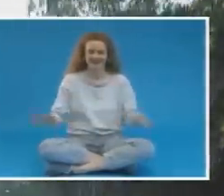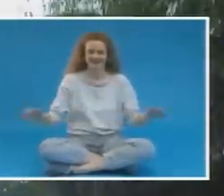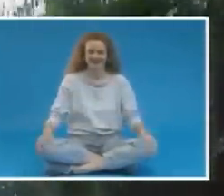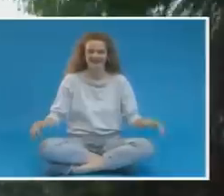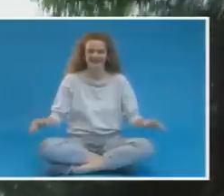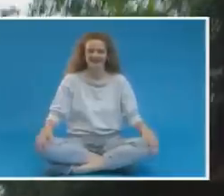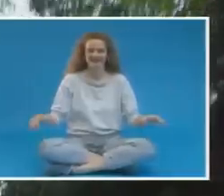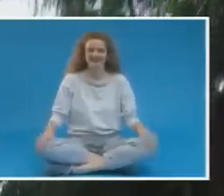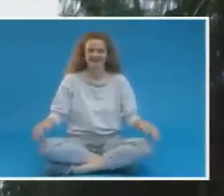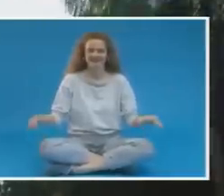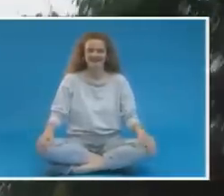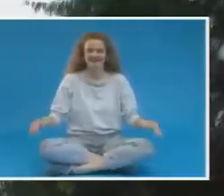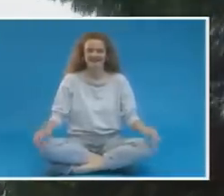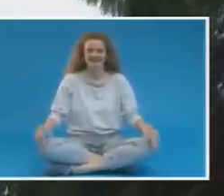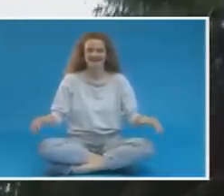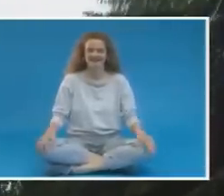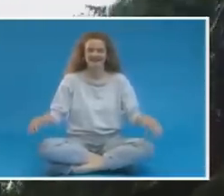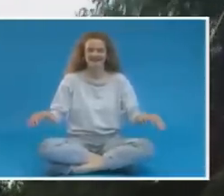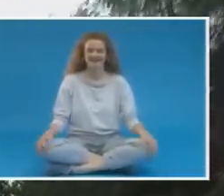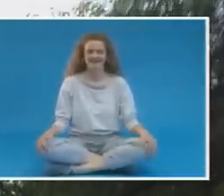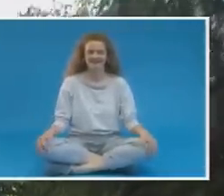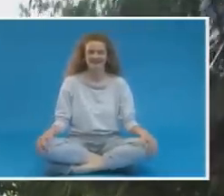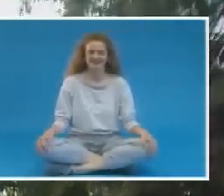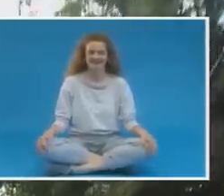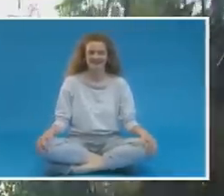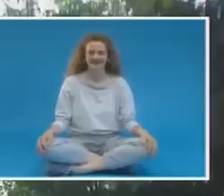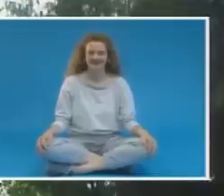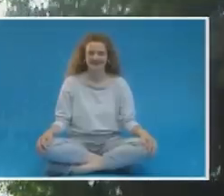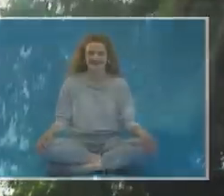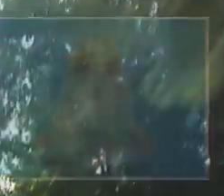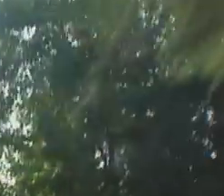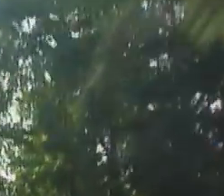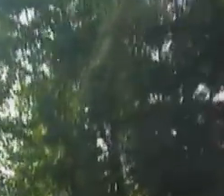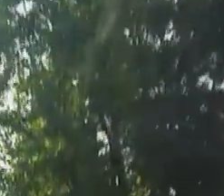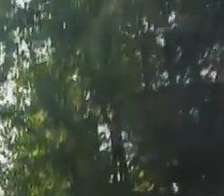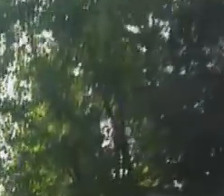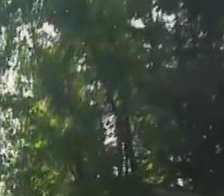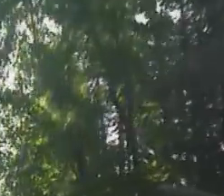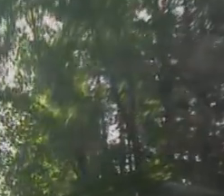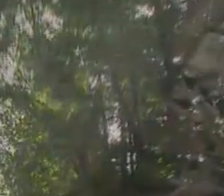two, three. Put your hands upon your knee.